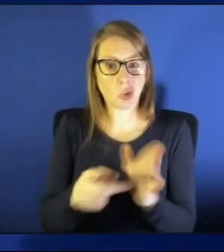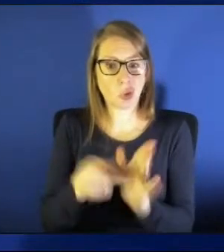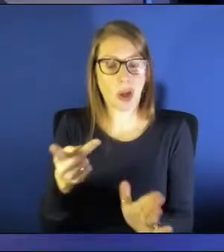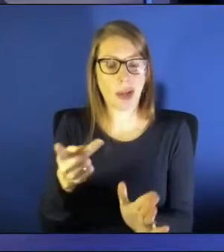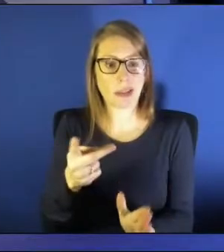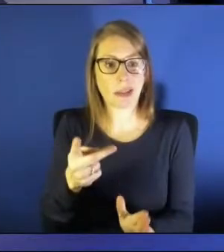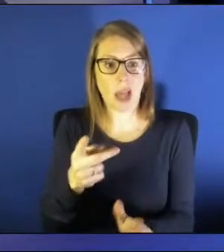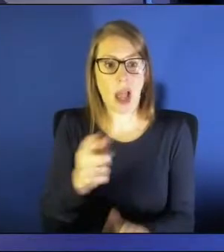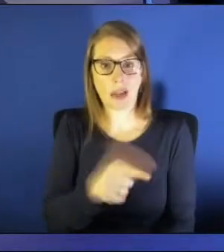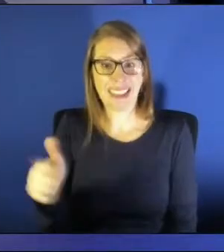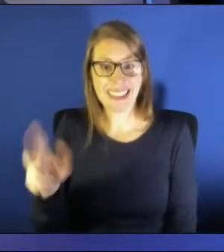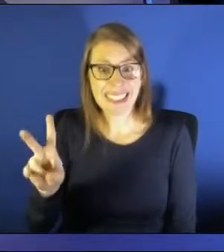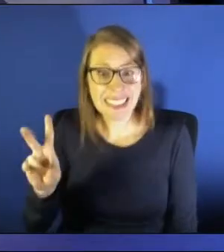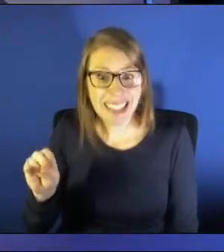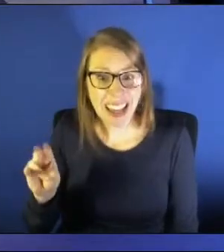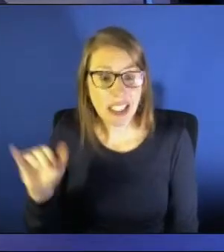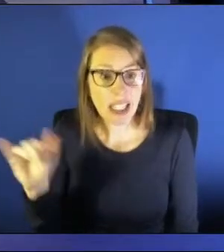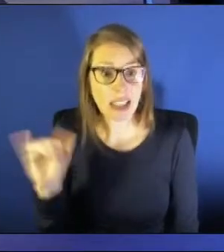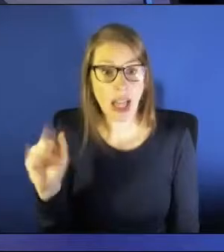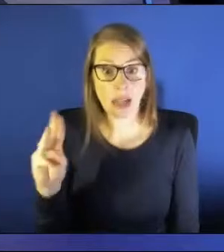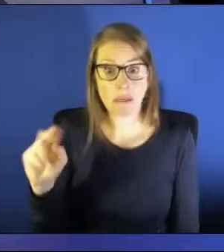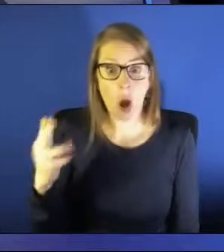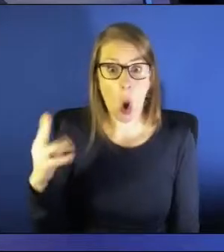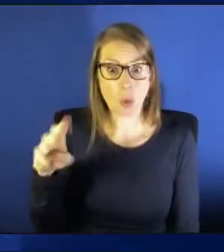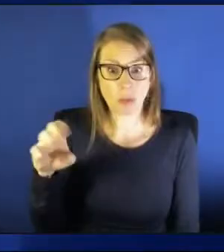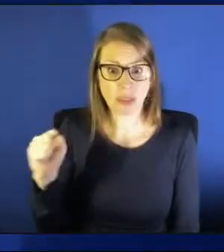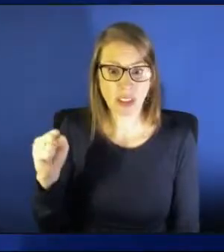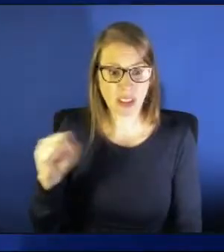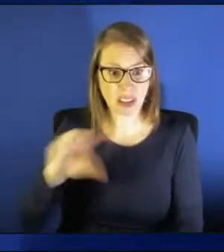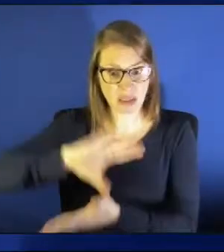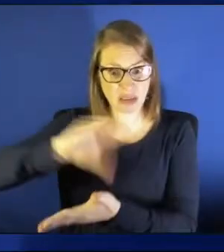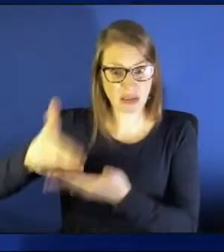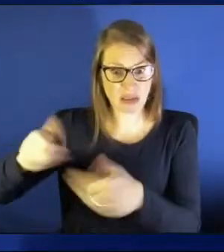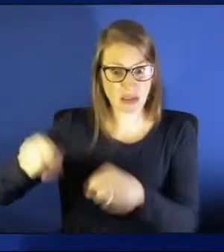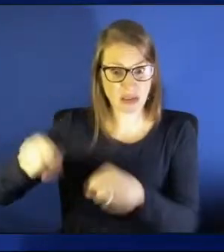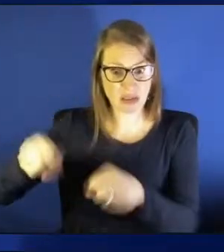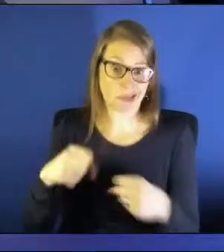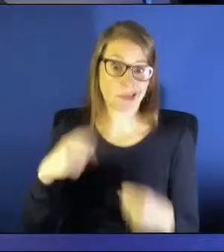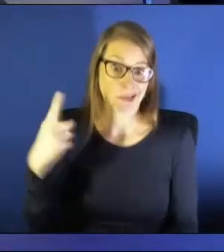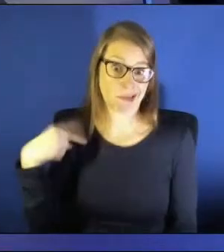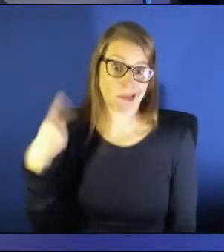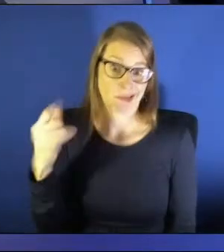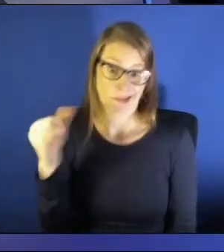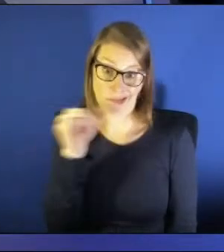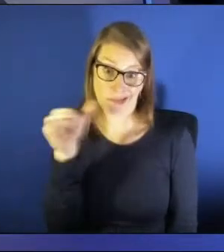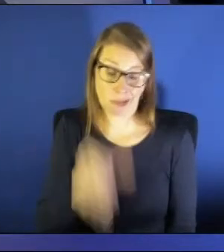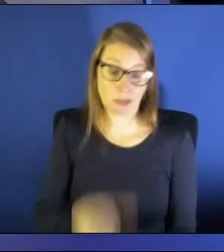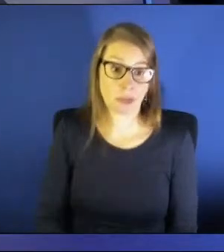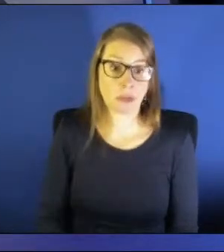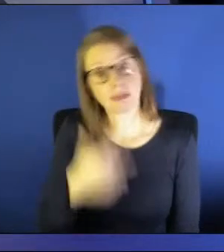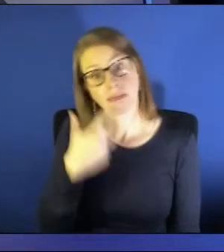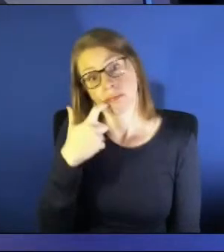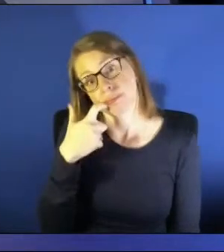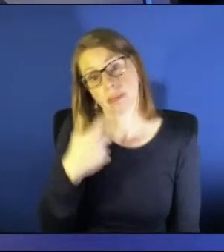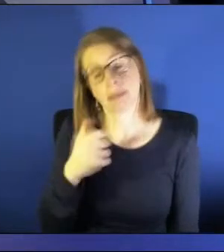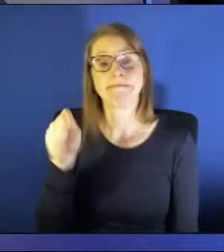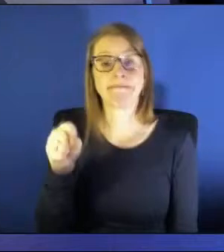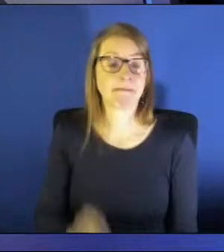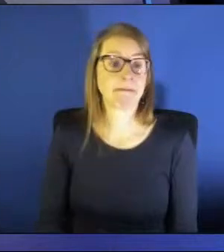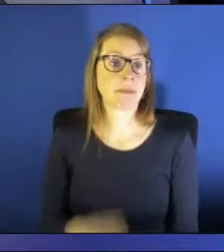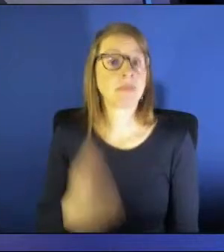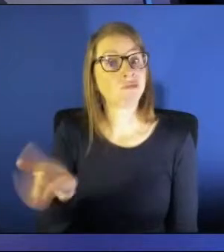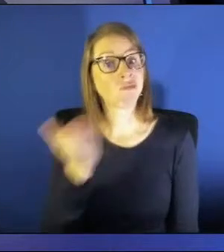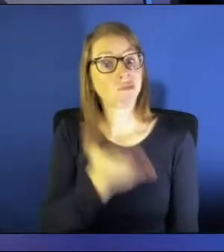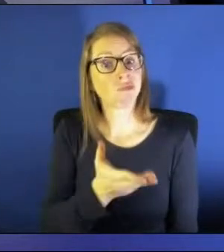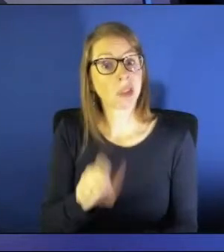70. them. That's like Mahomes numbers. Shoes. It's outrageous. It is. You do. Addiction. Dr. Jelinski, what's your shoe